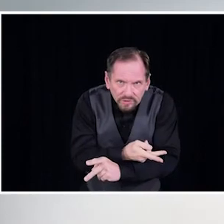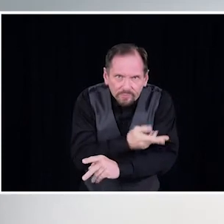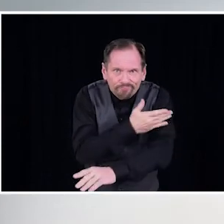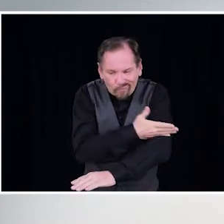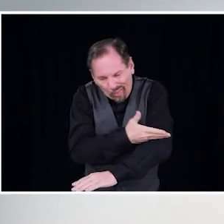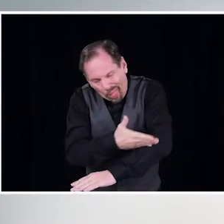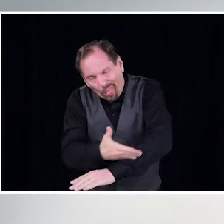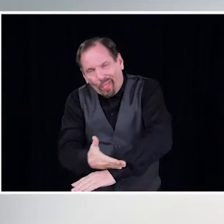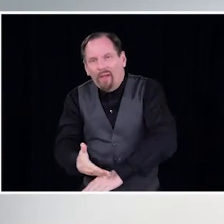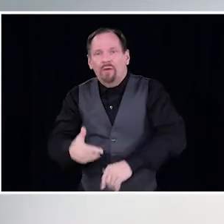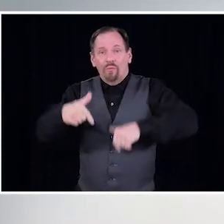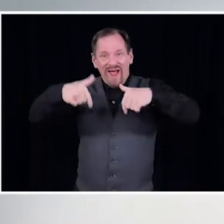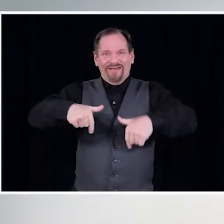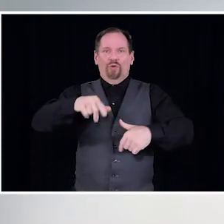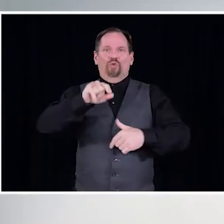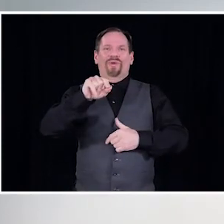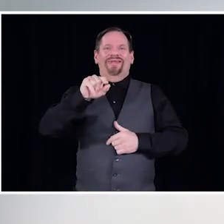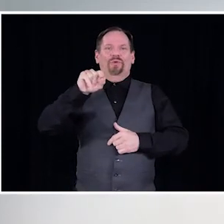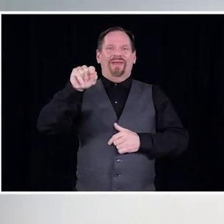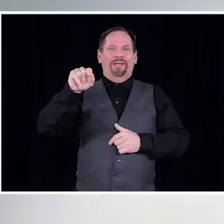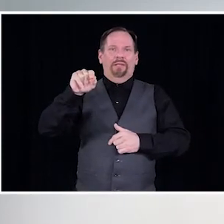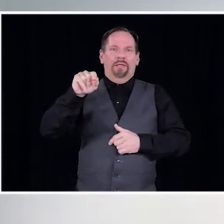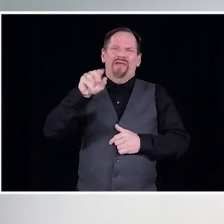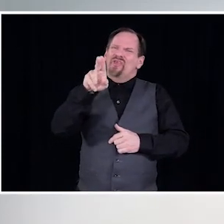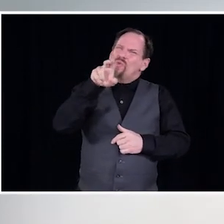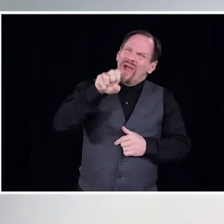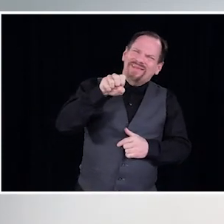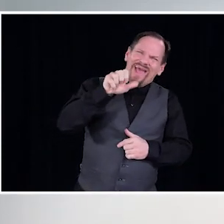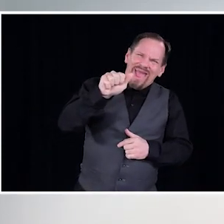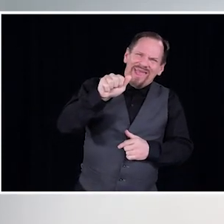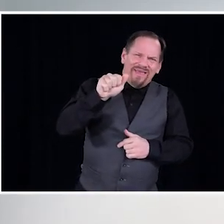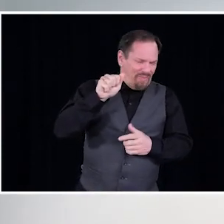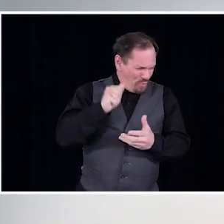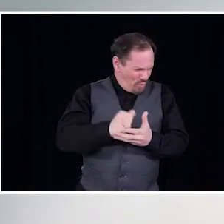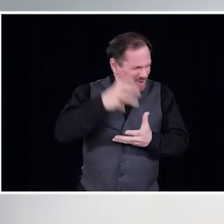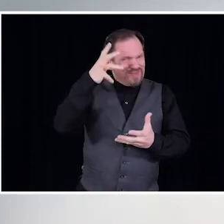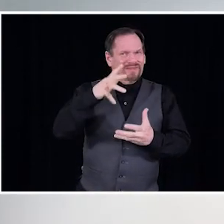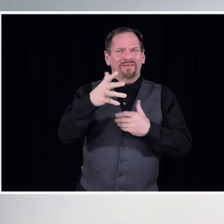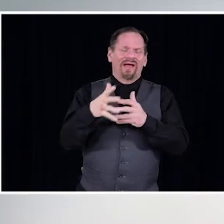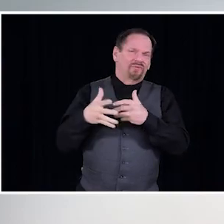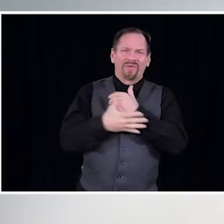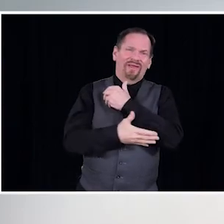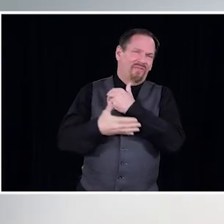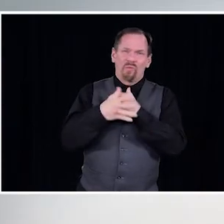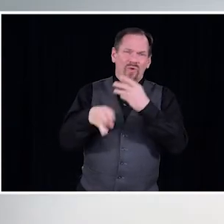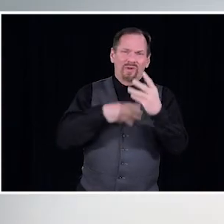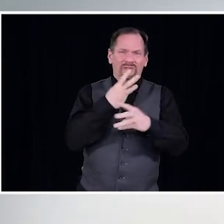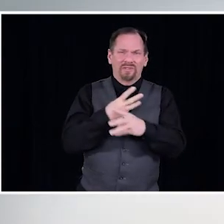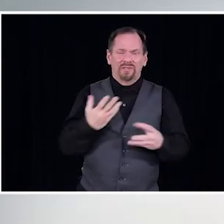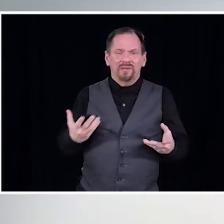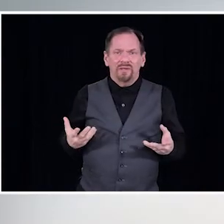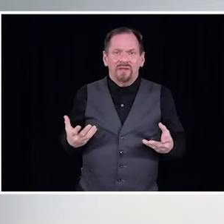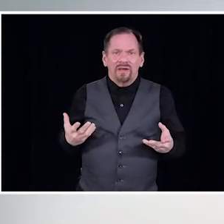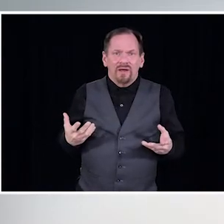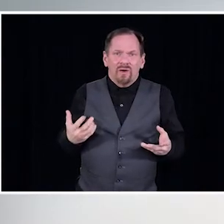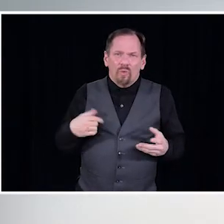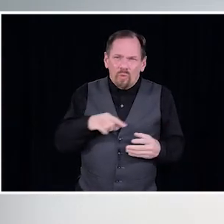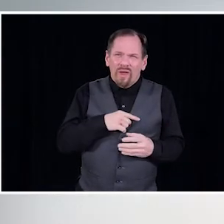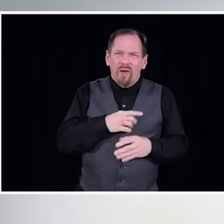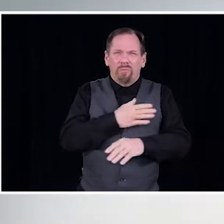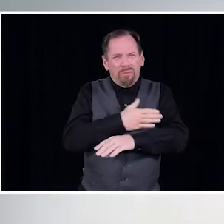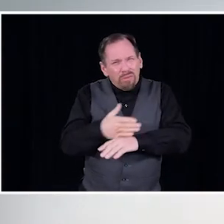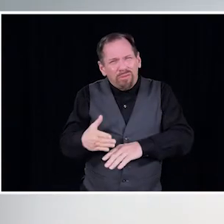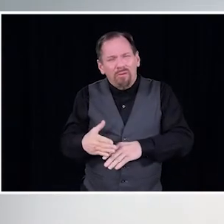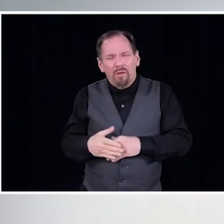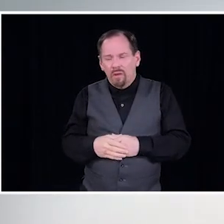2020, in the United States of America, the richest country in the world. Looking back, I can see it was my